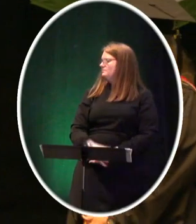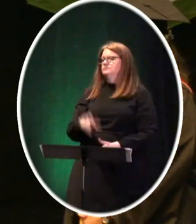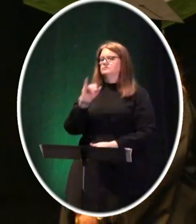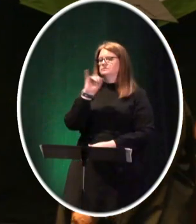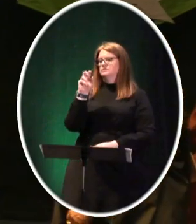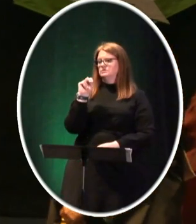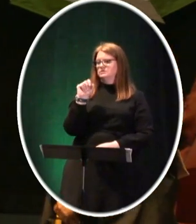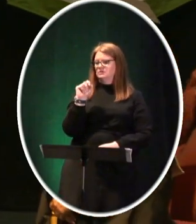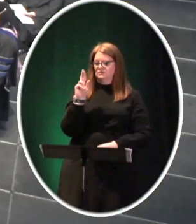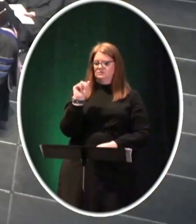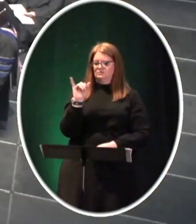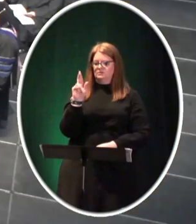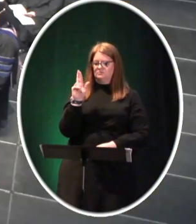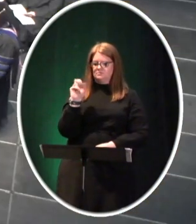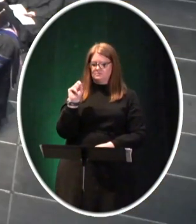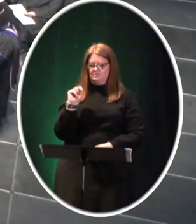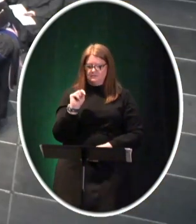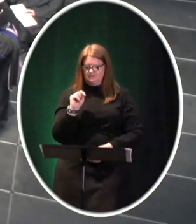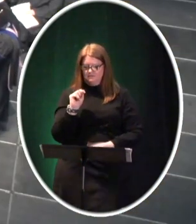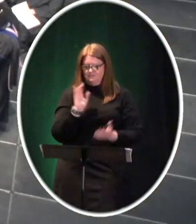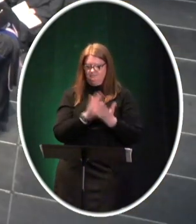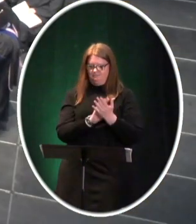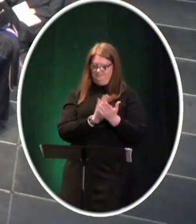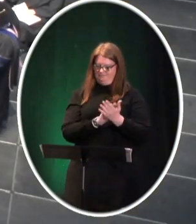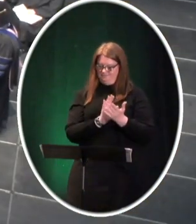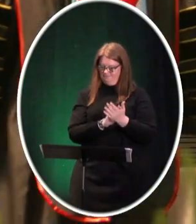Jenna Ray Rust.